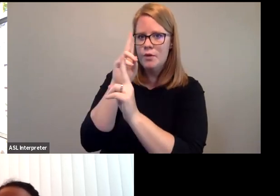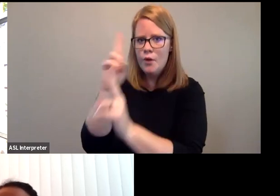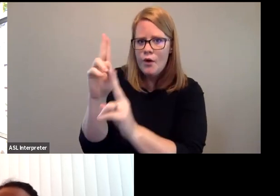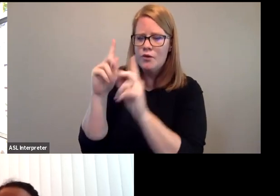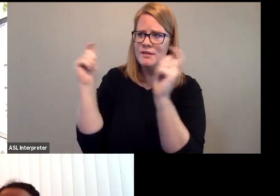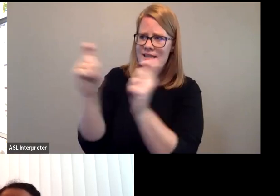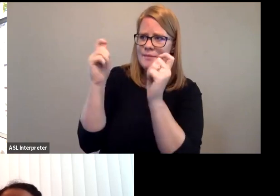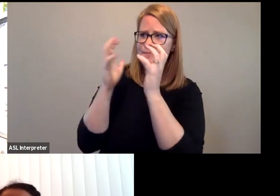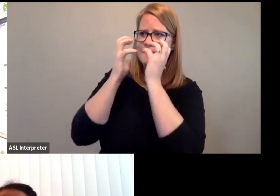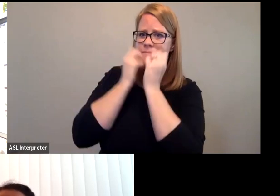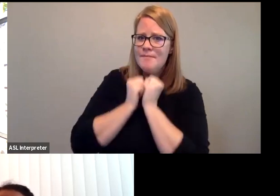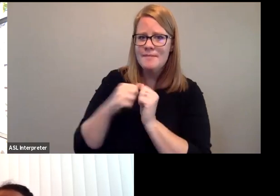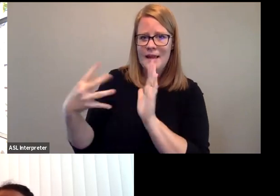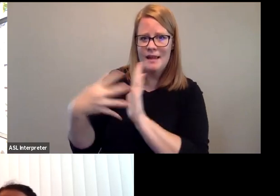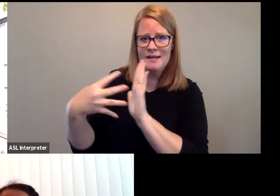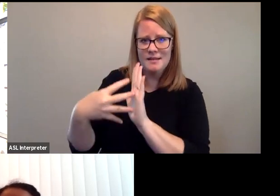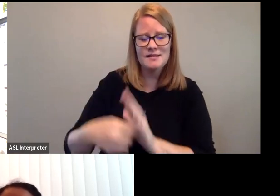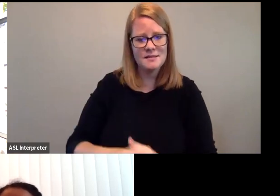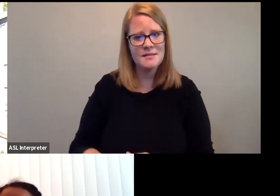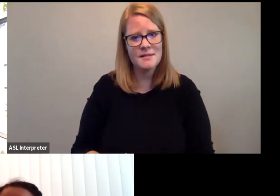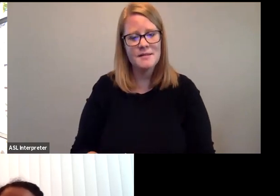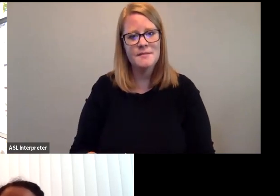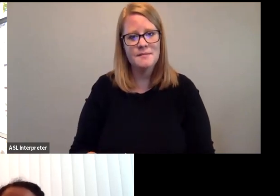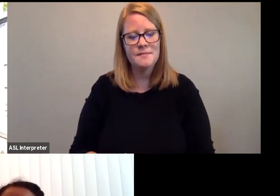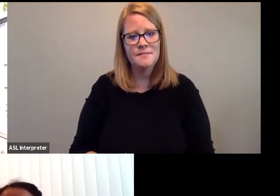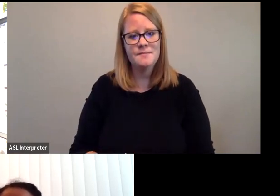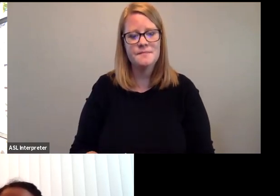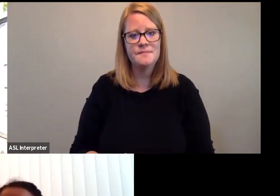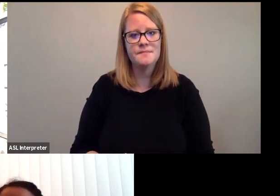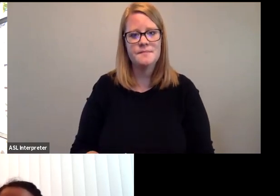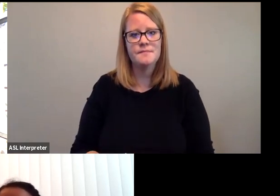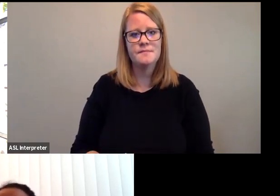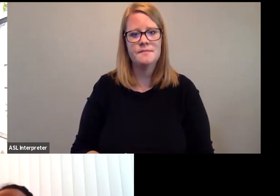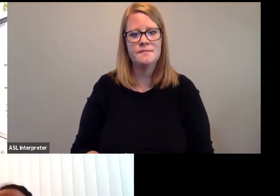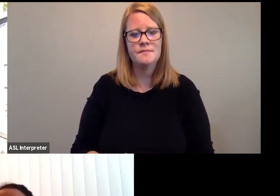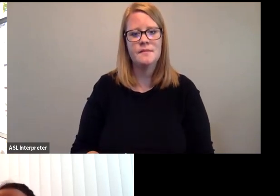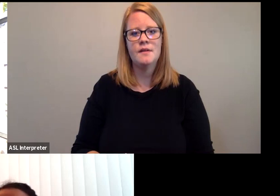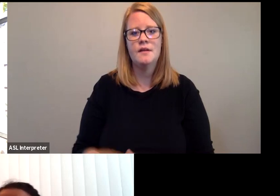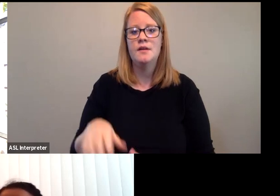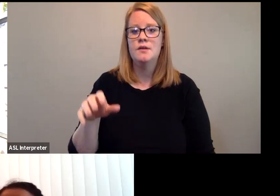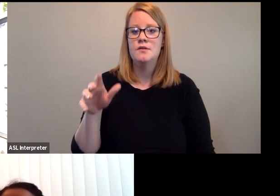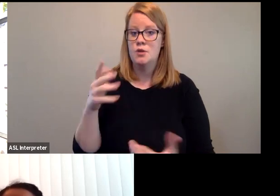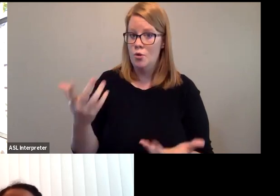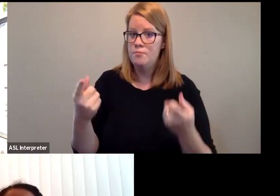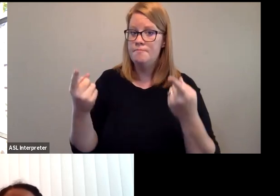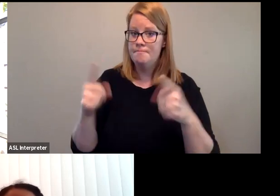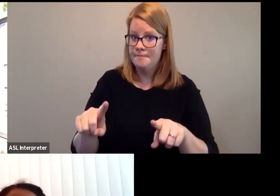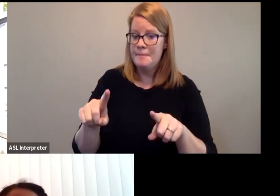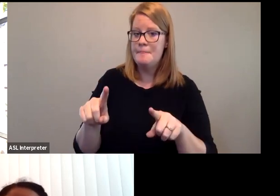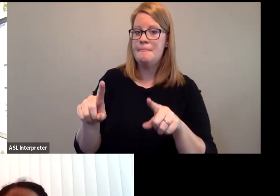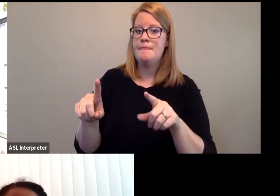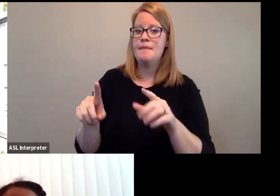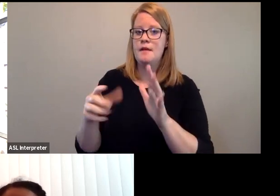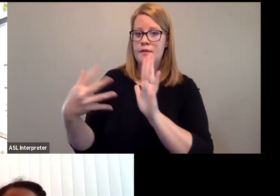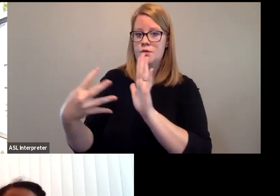So that is in itself, you know, brings on this beautiful harvest, which after the harvest, you know, we go through